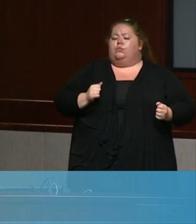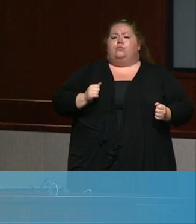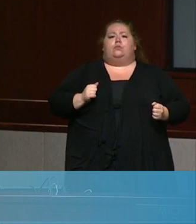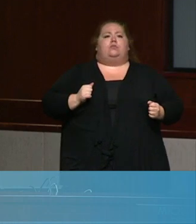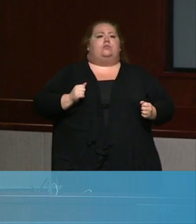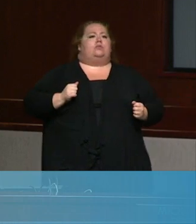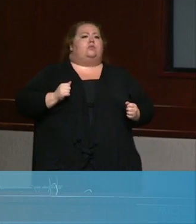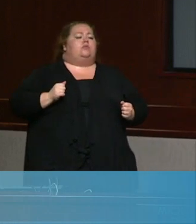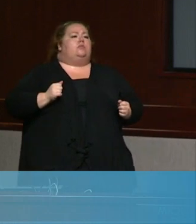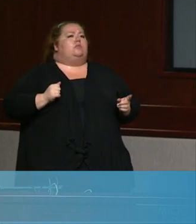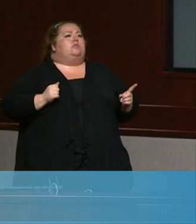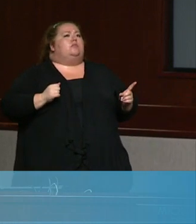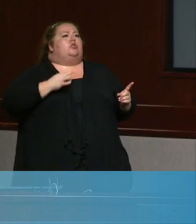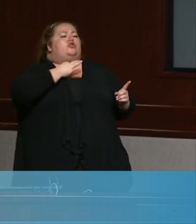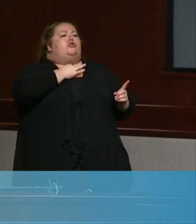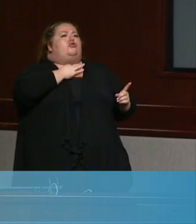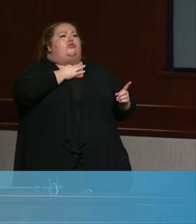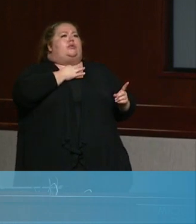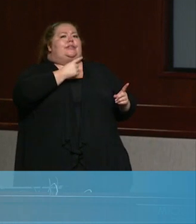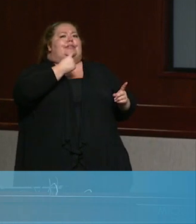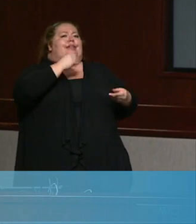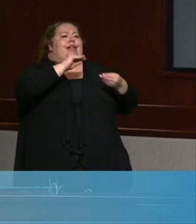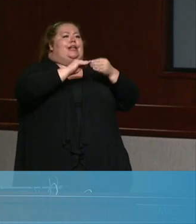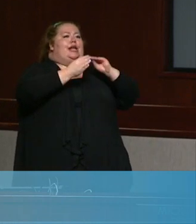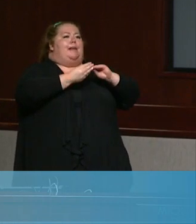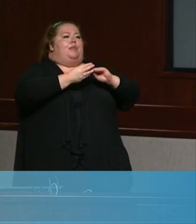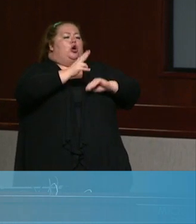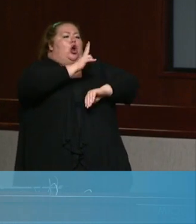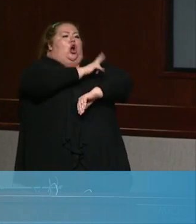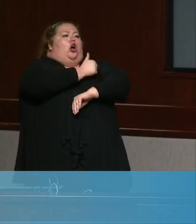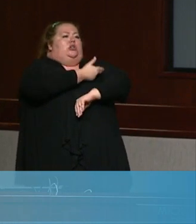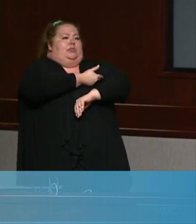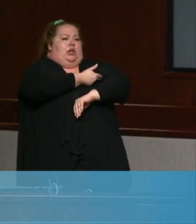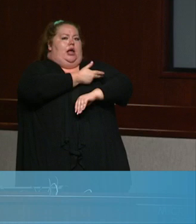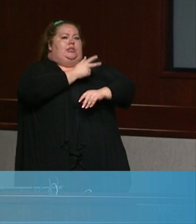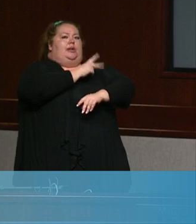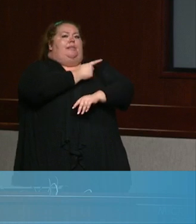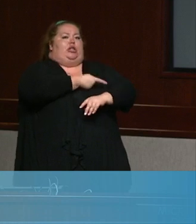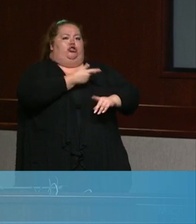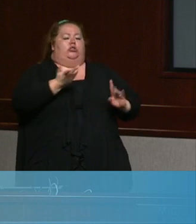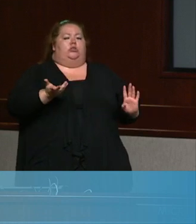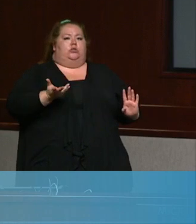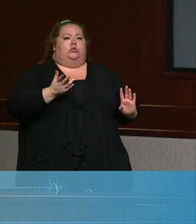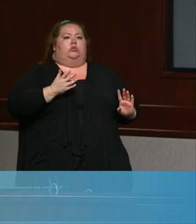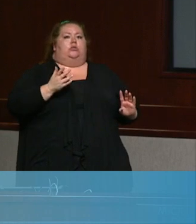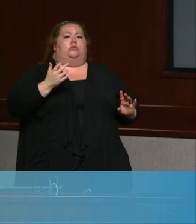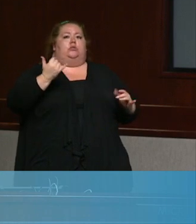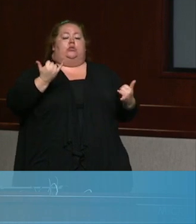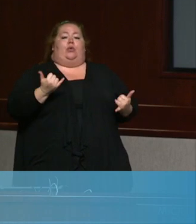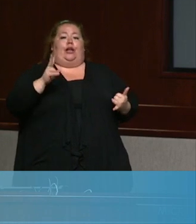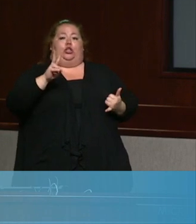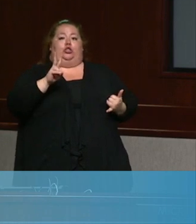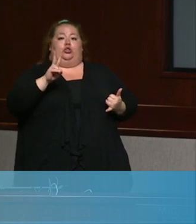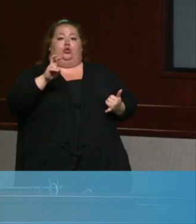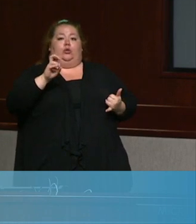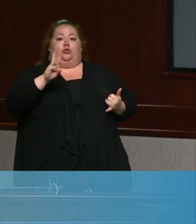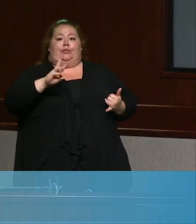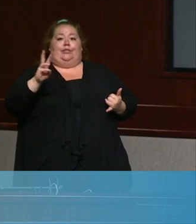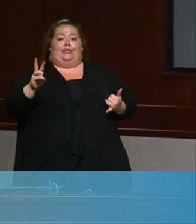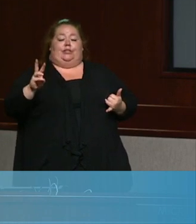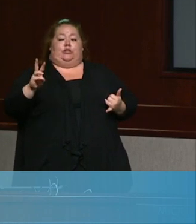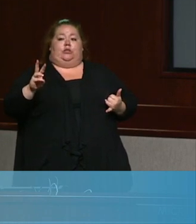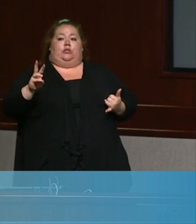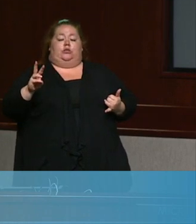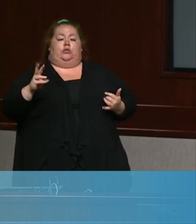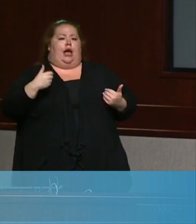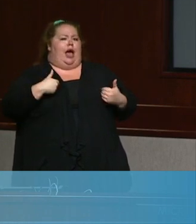Well, I was just curious when it says number of hospitalized people, like you said, it was 266. Is there a breakdown? I mean, are there people that